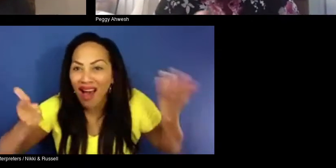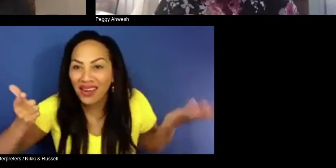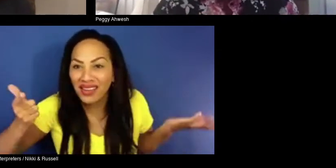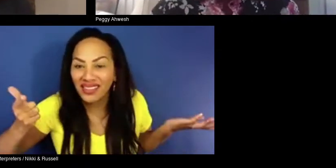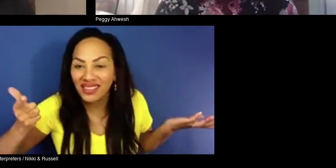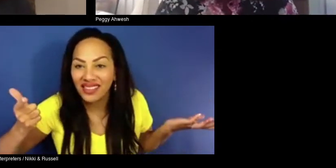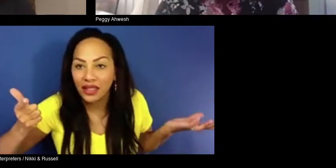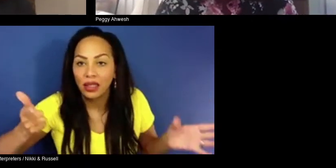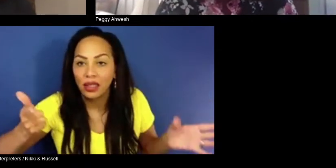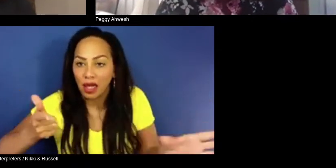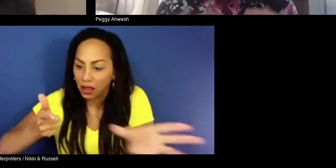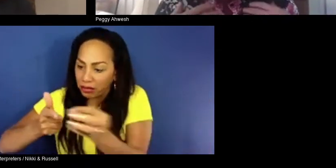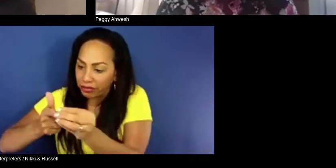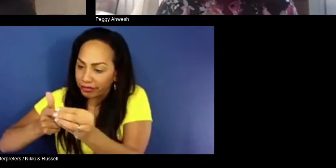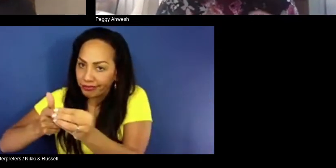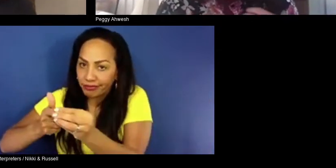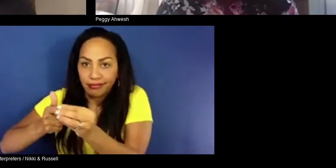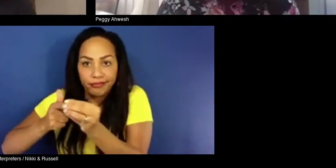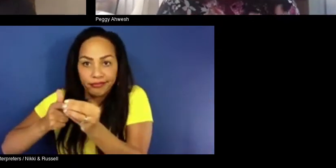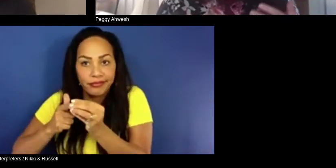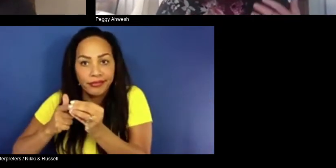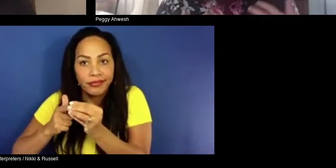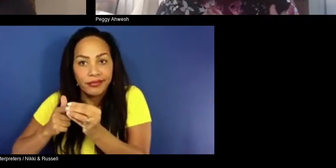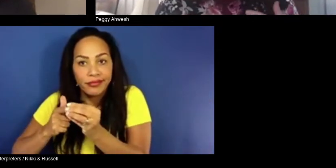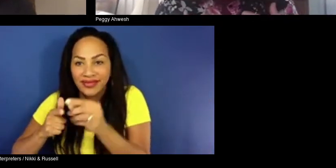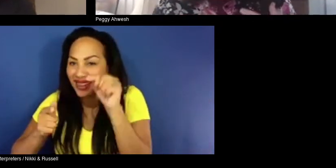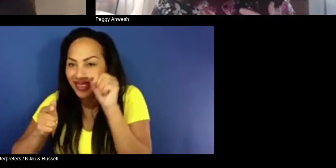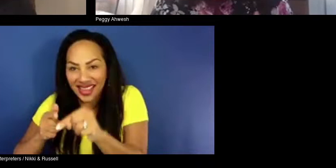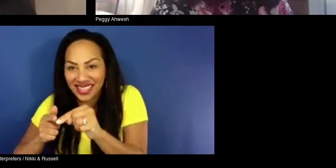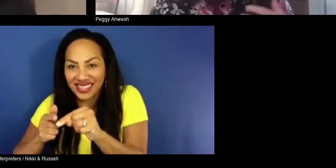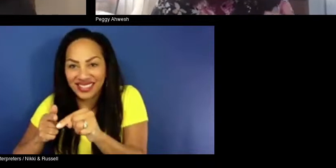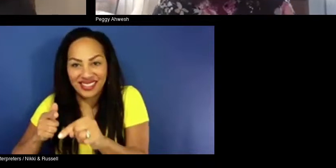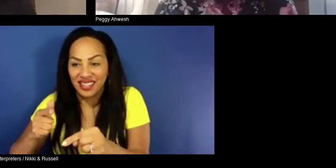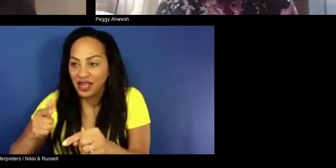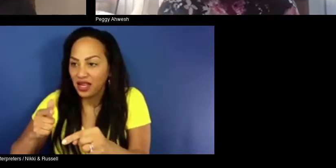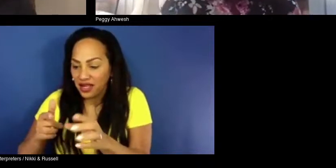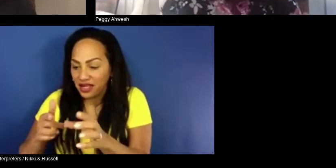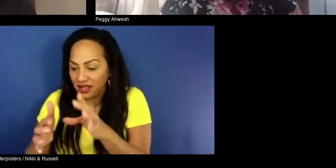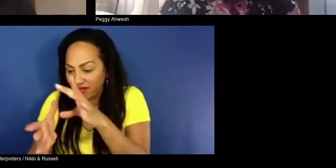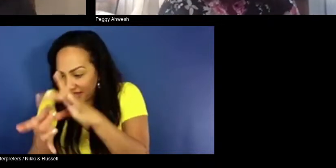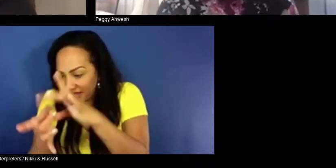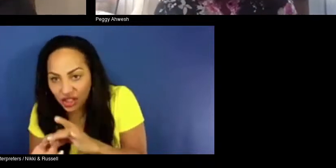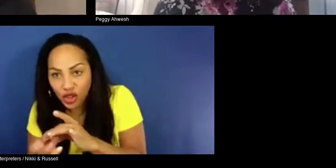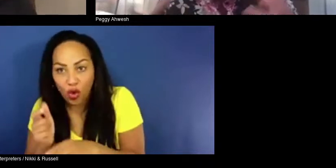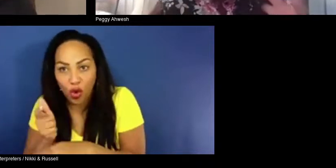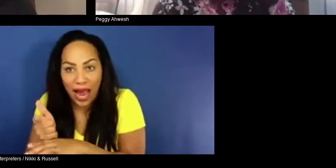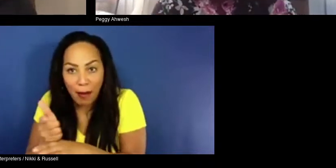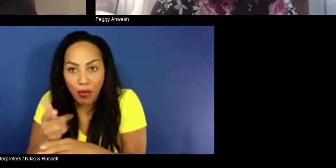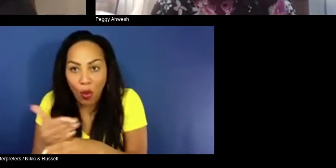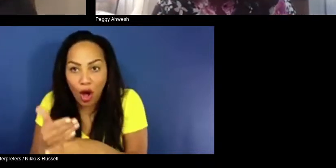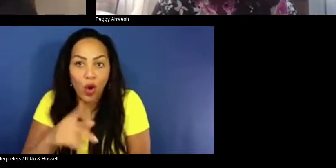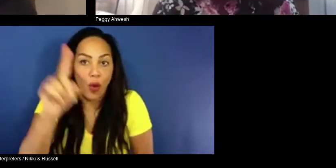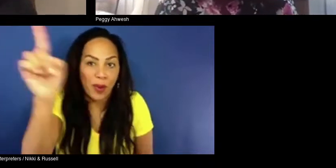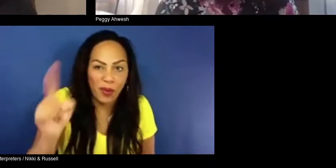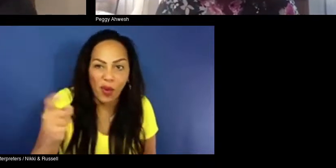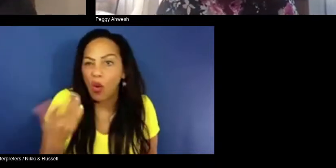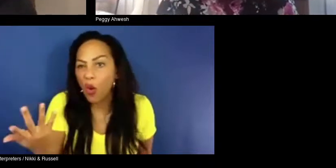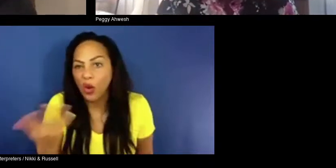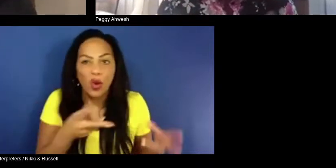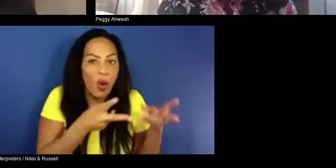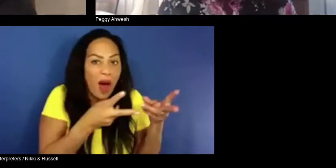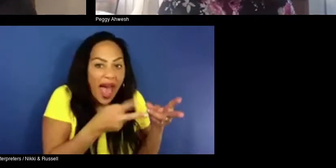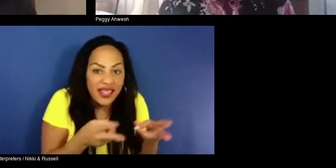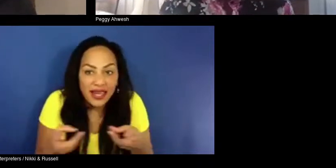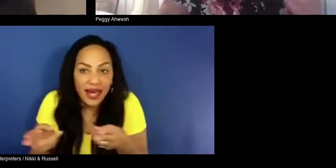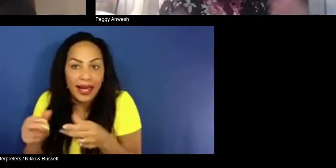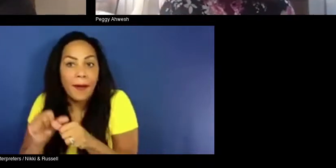you're doing something that's very embodied with your camera work and moving around with people, or you're actually editing something,